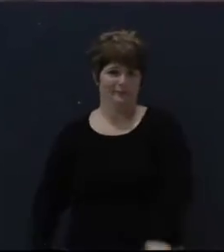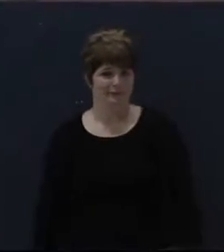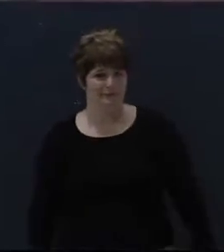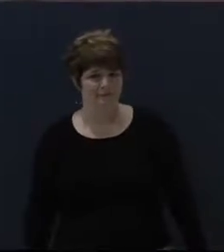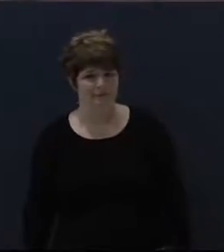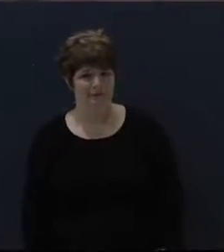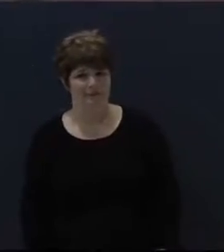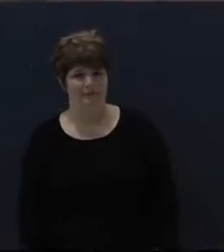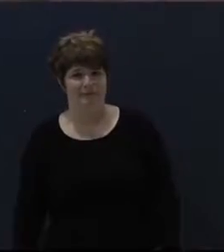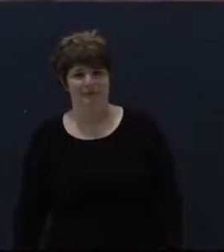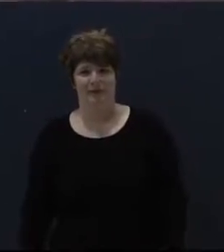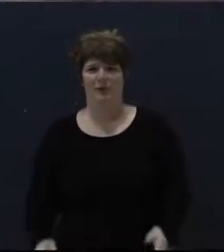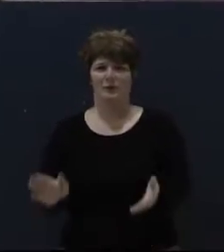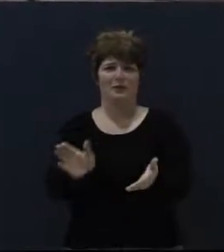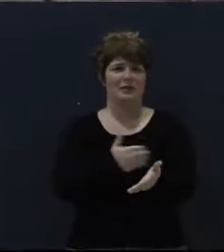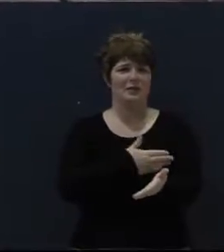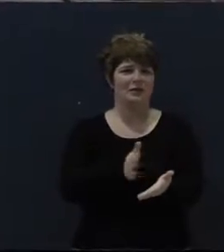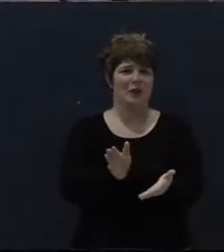They had some song.